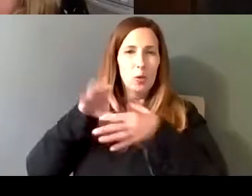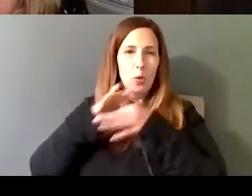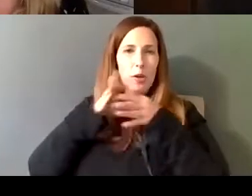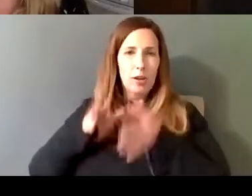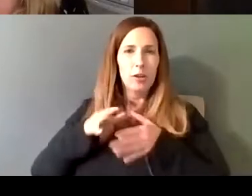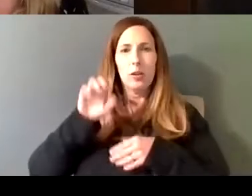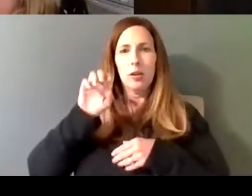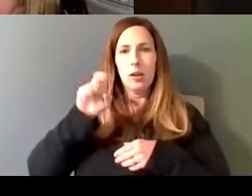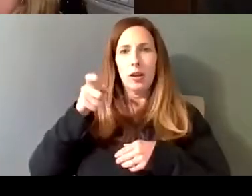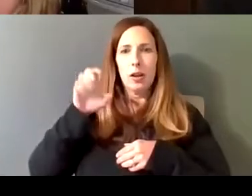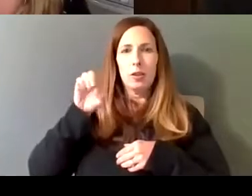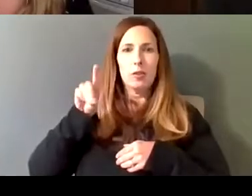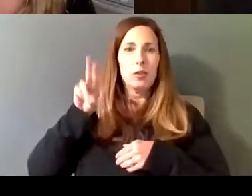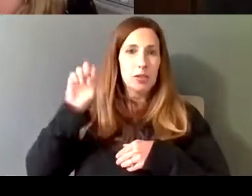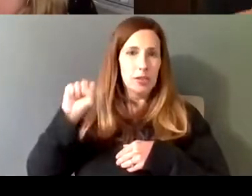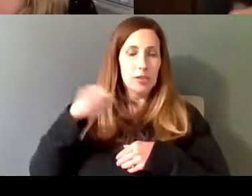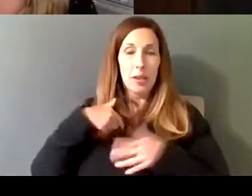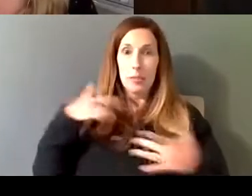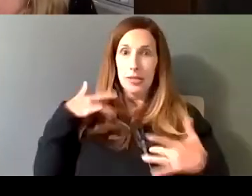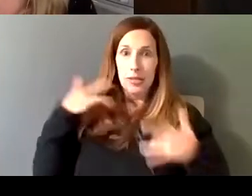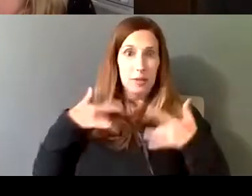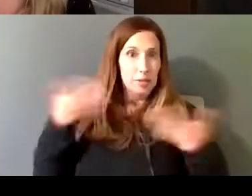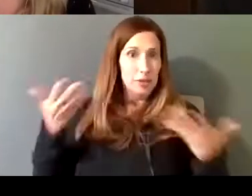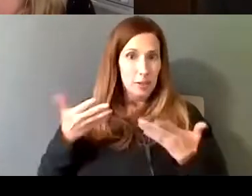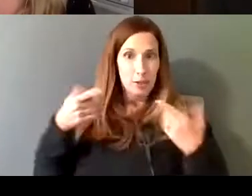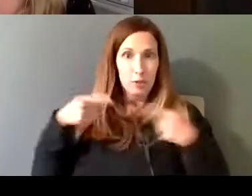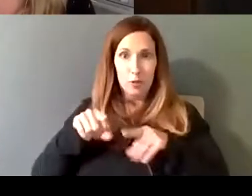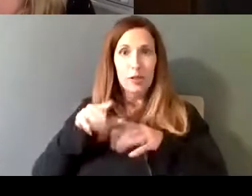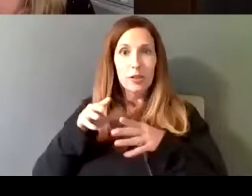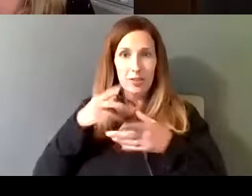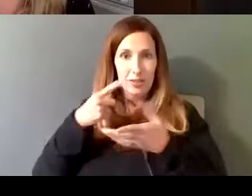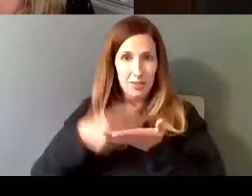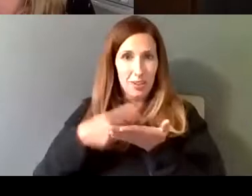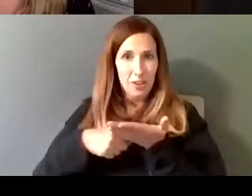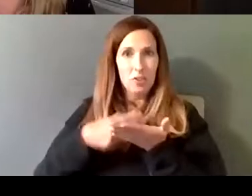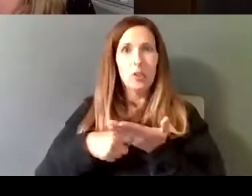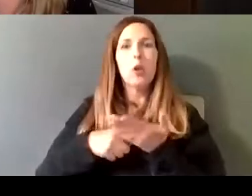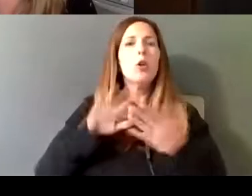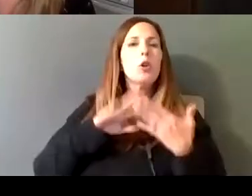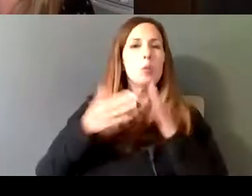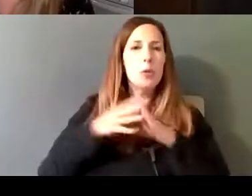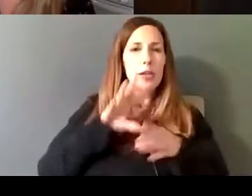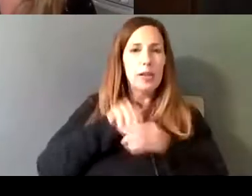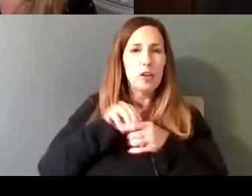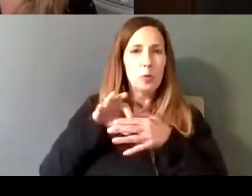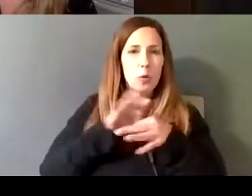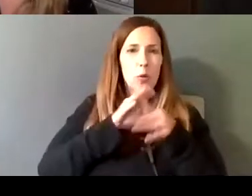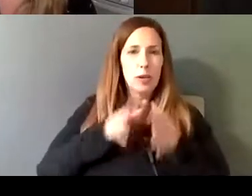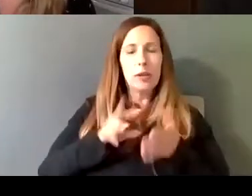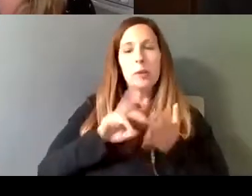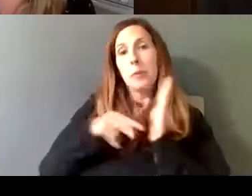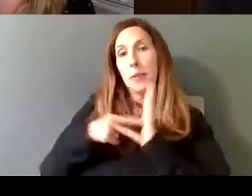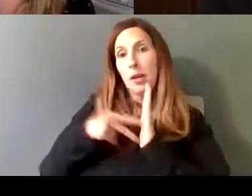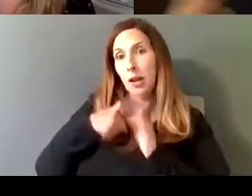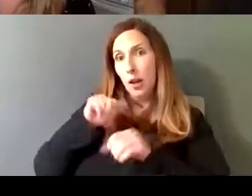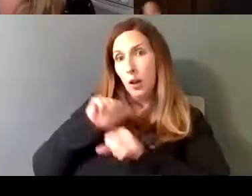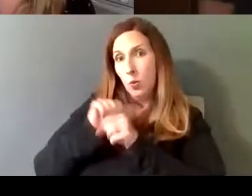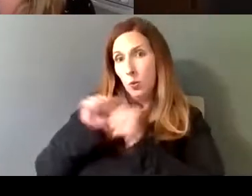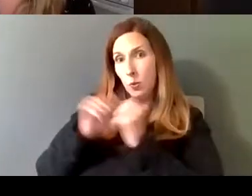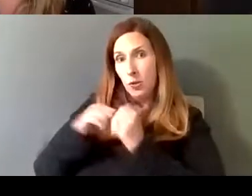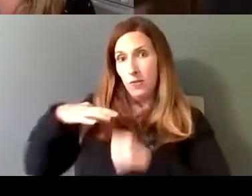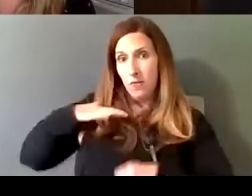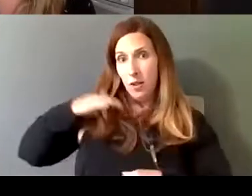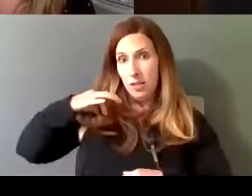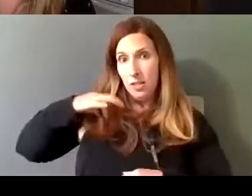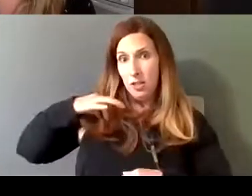this important discussion. As a Community Engagement Coordinator, I primarily work with our volunteers and work